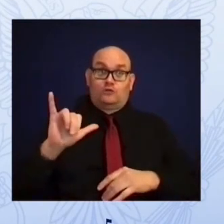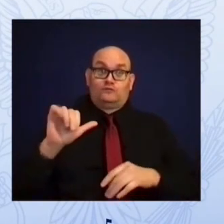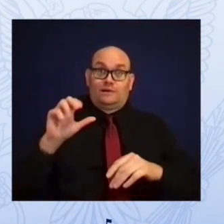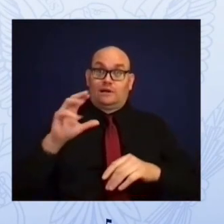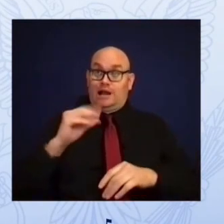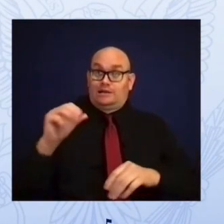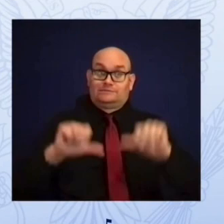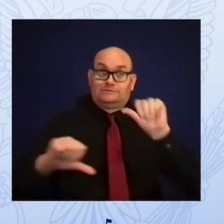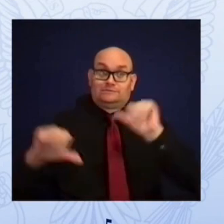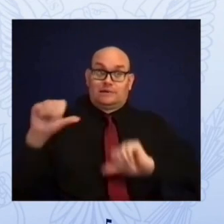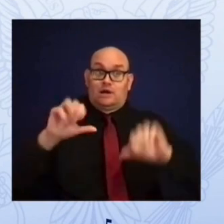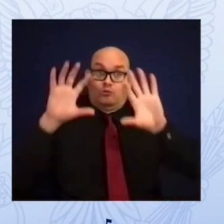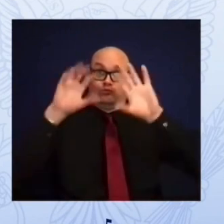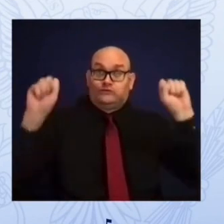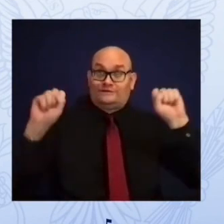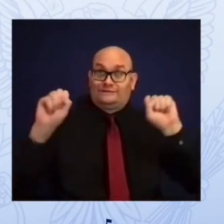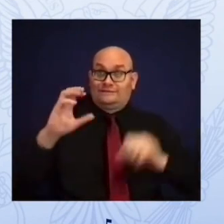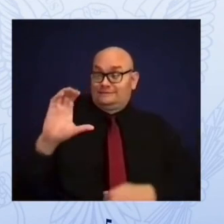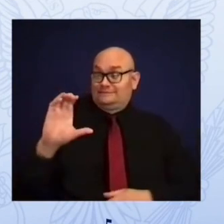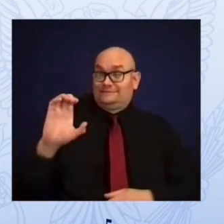Dunlap.